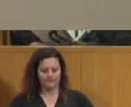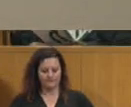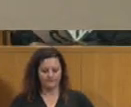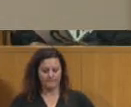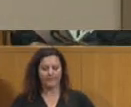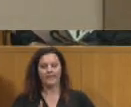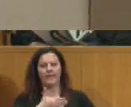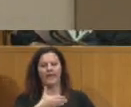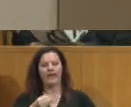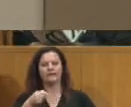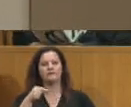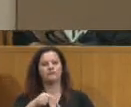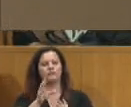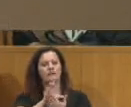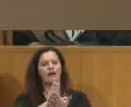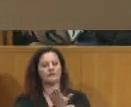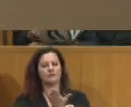I think everyone's in.